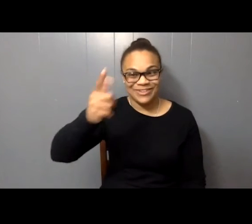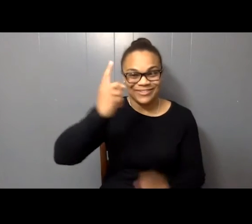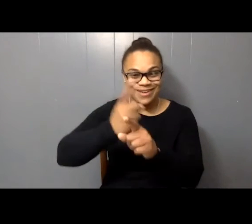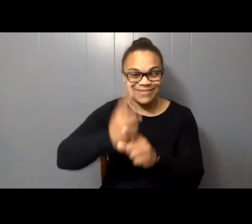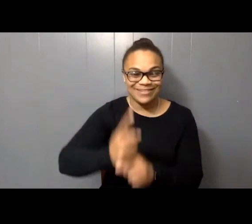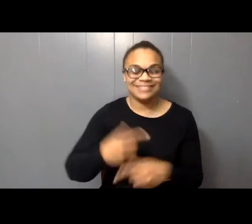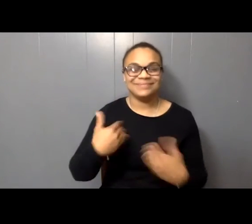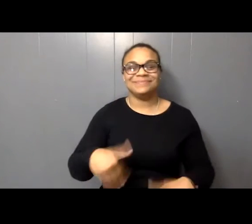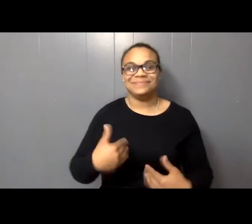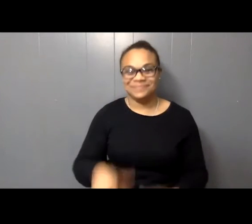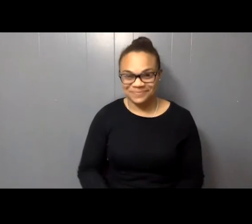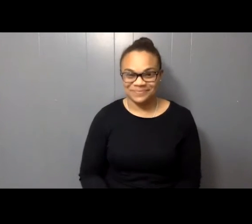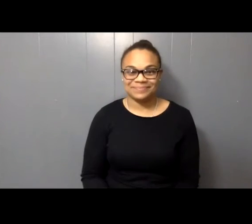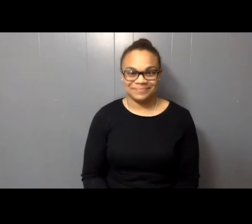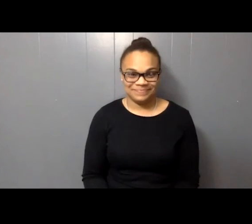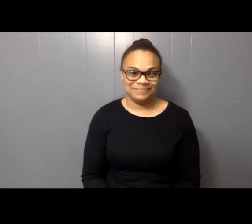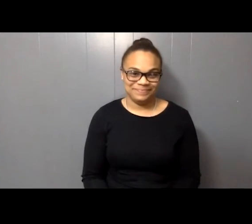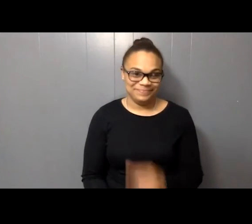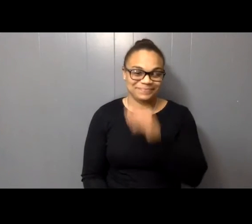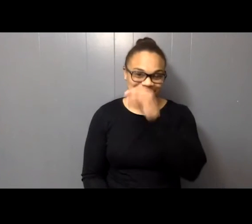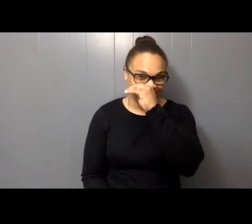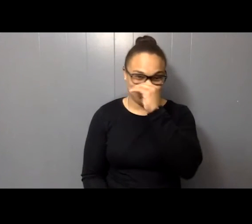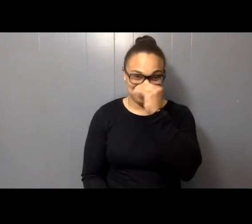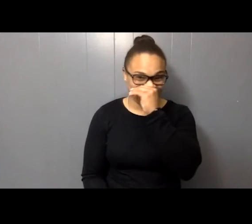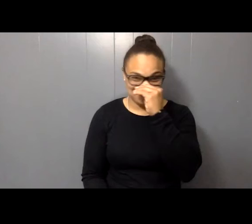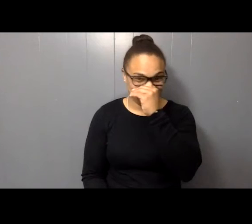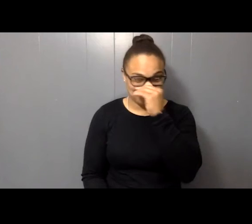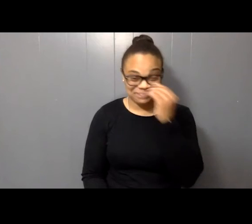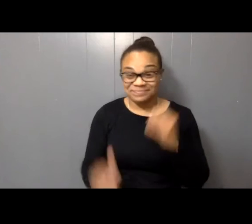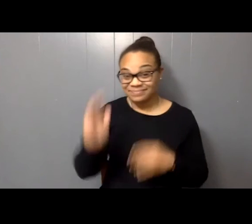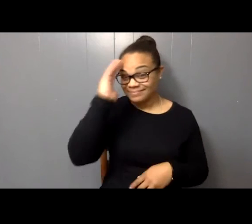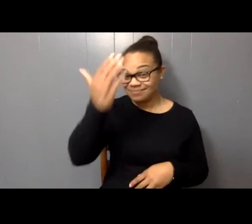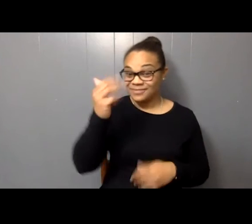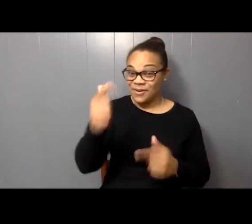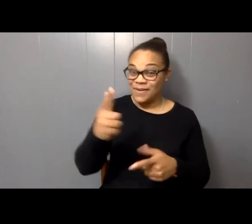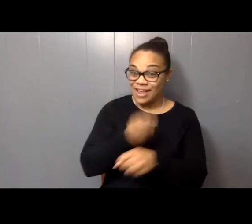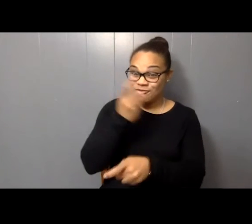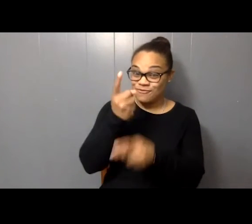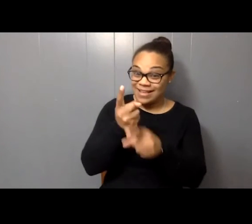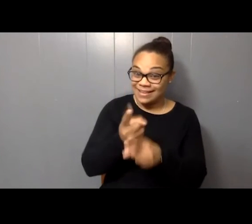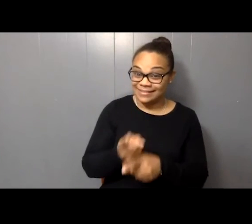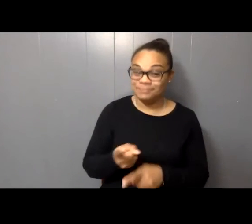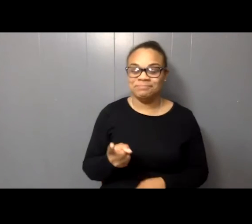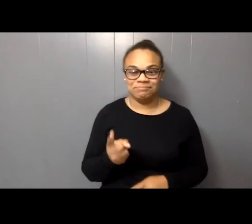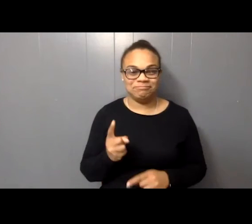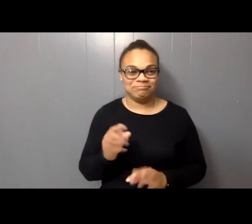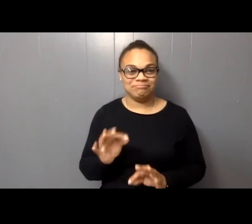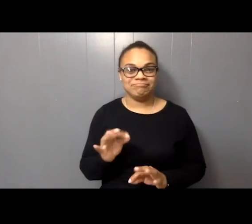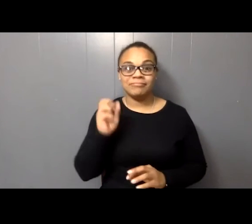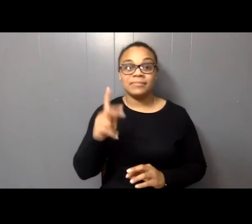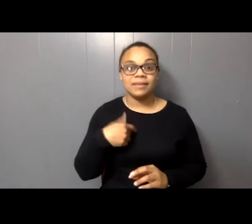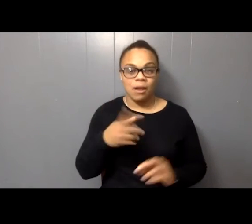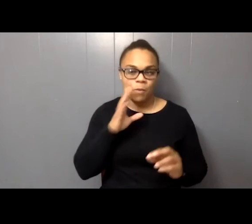So I can just, while this is happening, because it seems like everybody's getting this right, I can just quickly go over it.